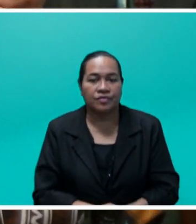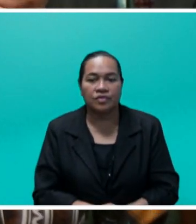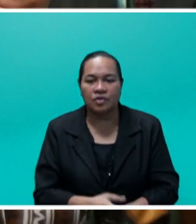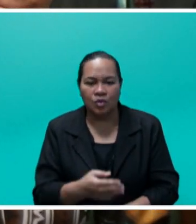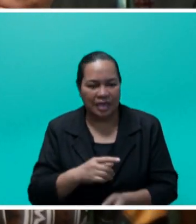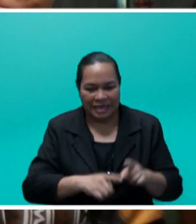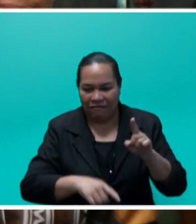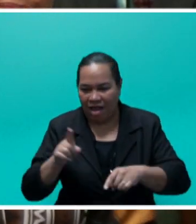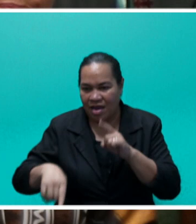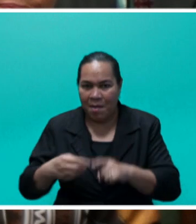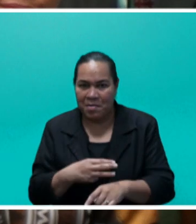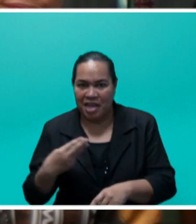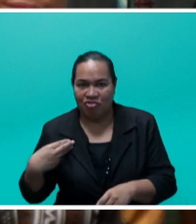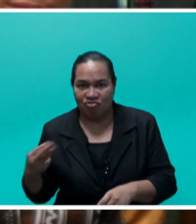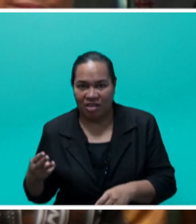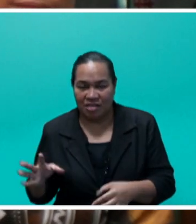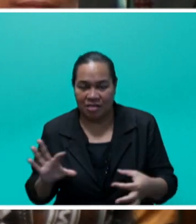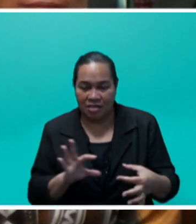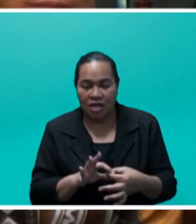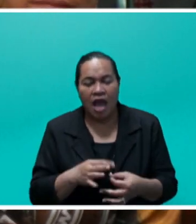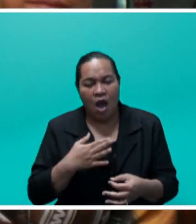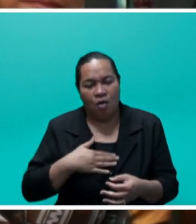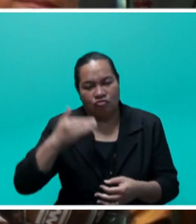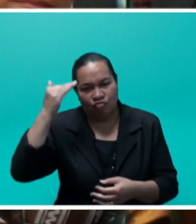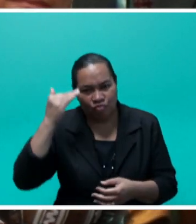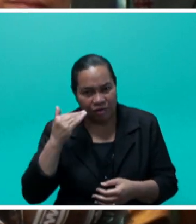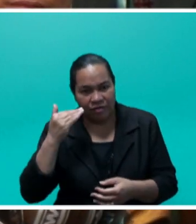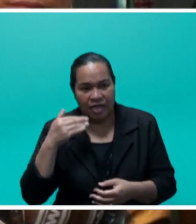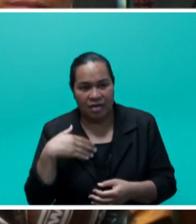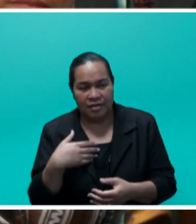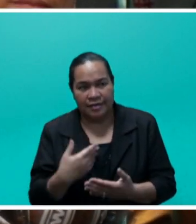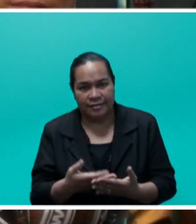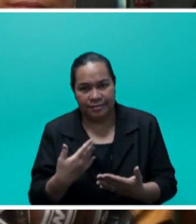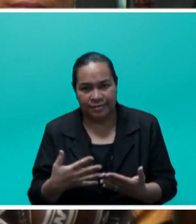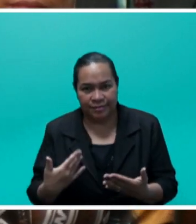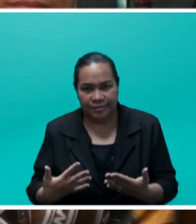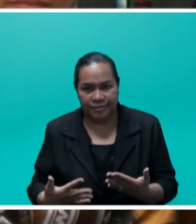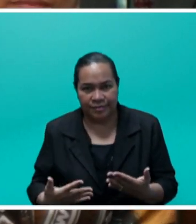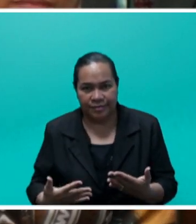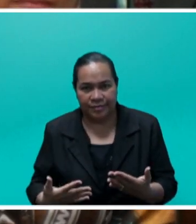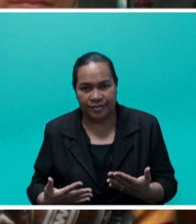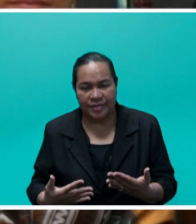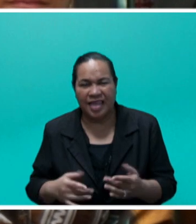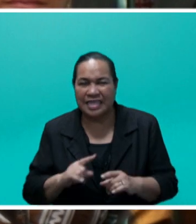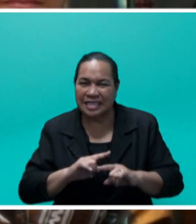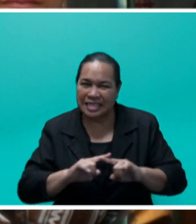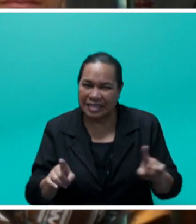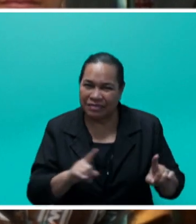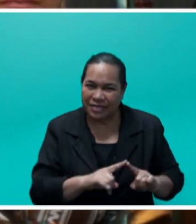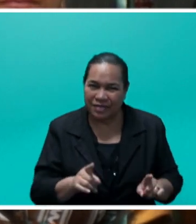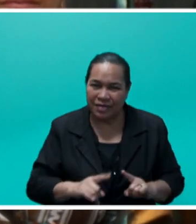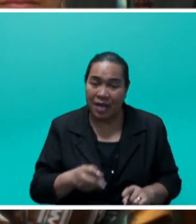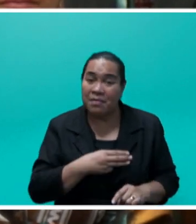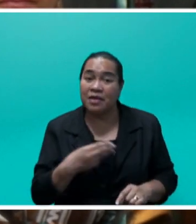ministries. So if I could just very quickly lay out the different ministries